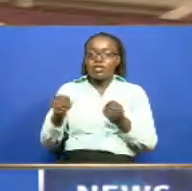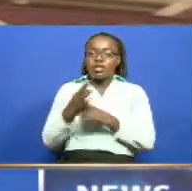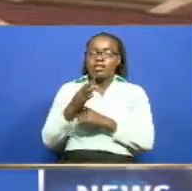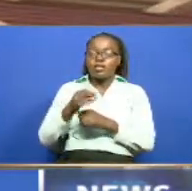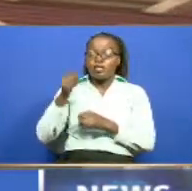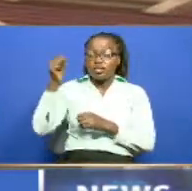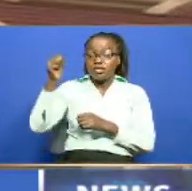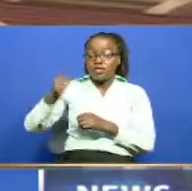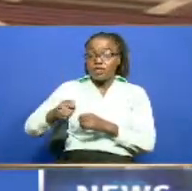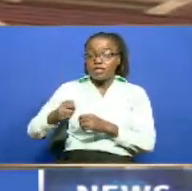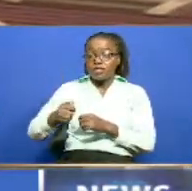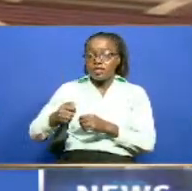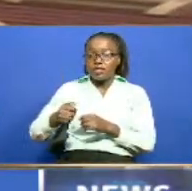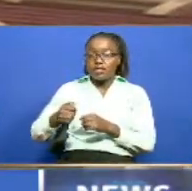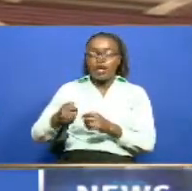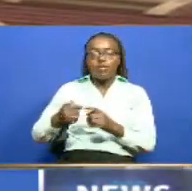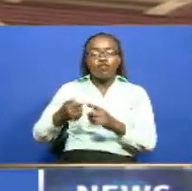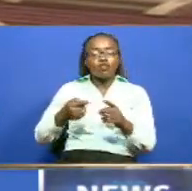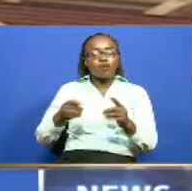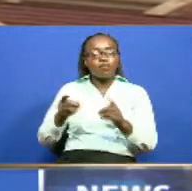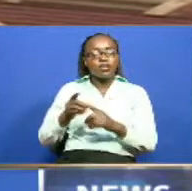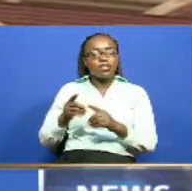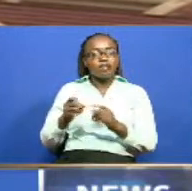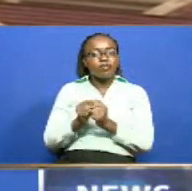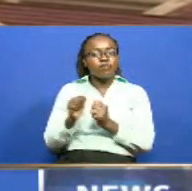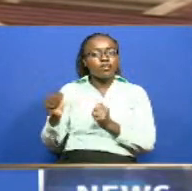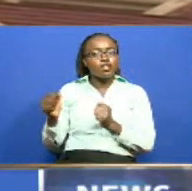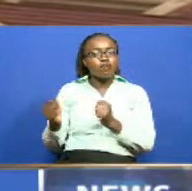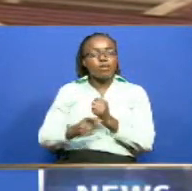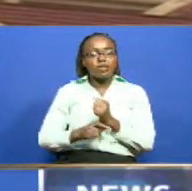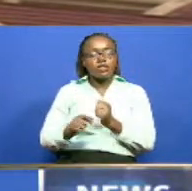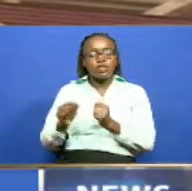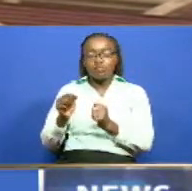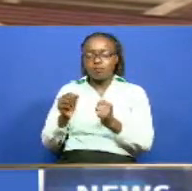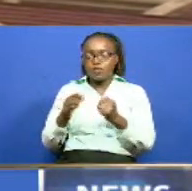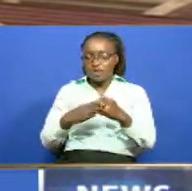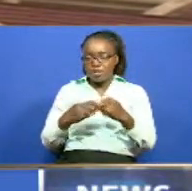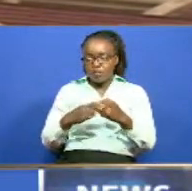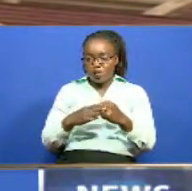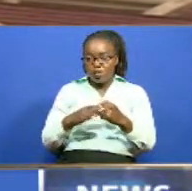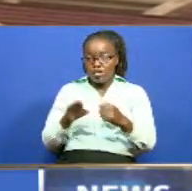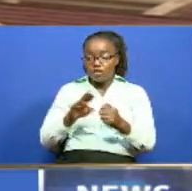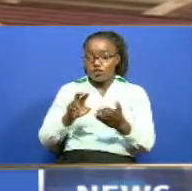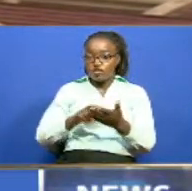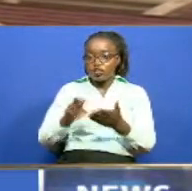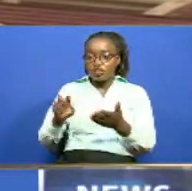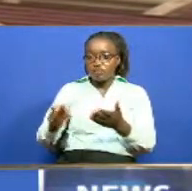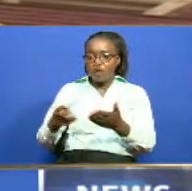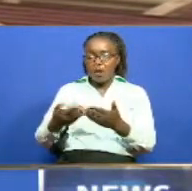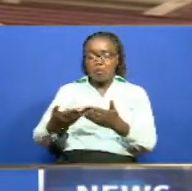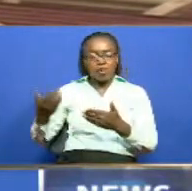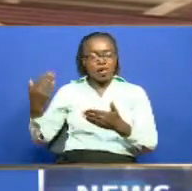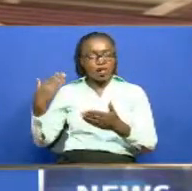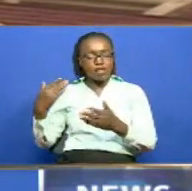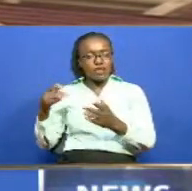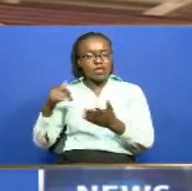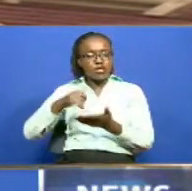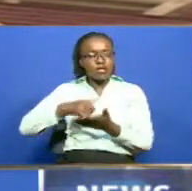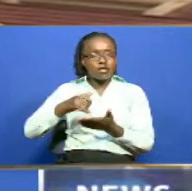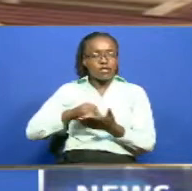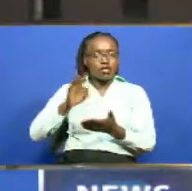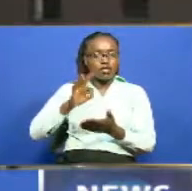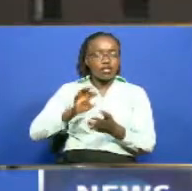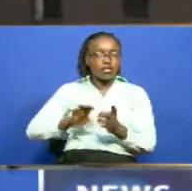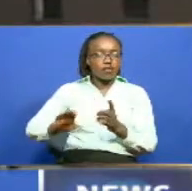judges backdated to the 15th of September. Among those whose transfers have been backdated include 3